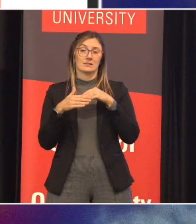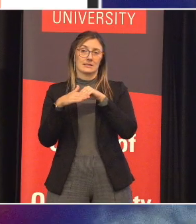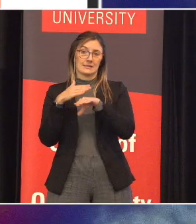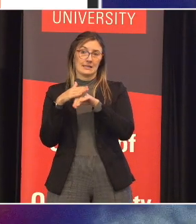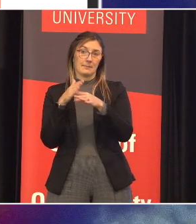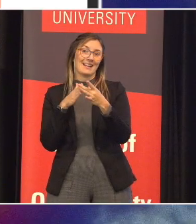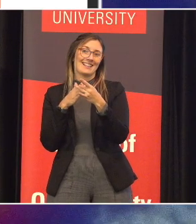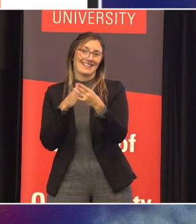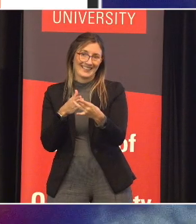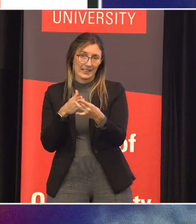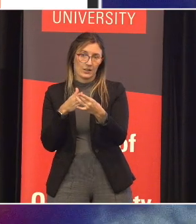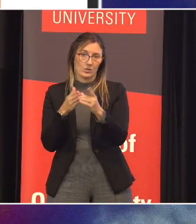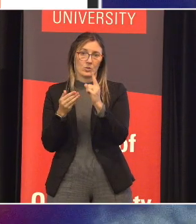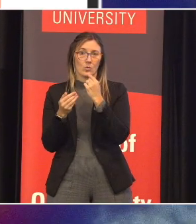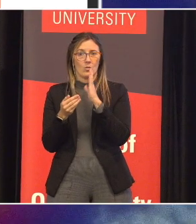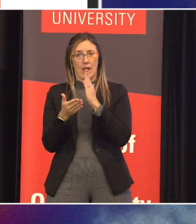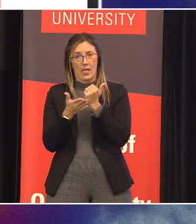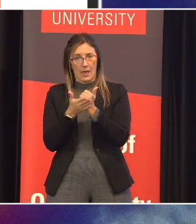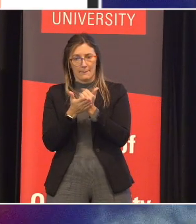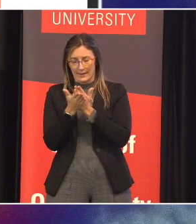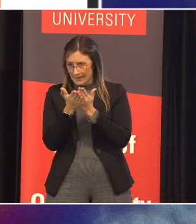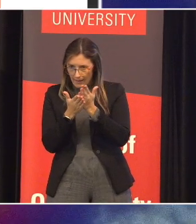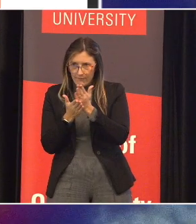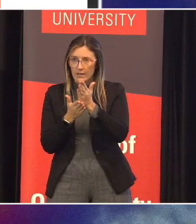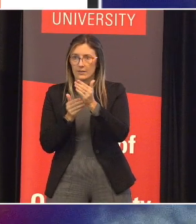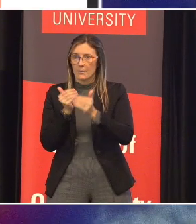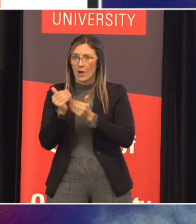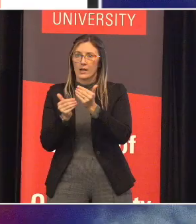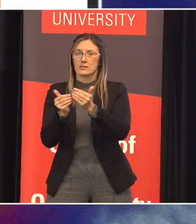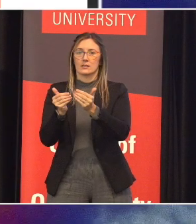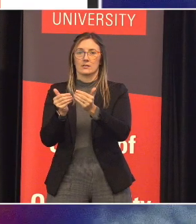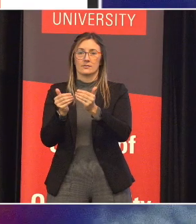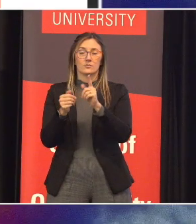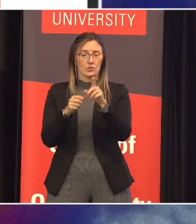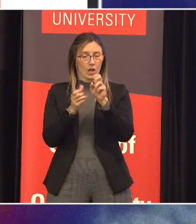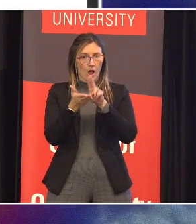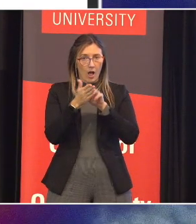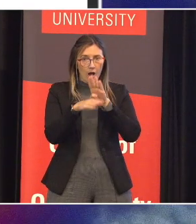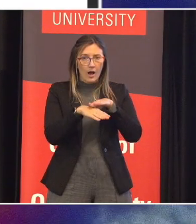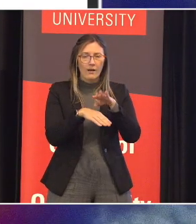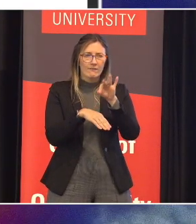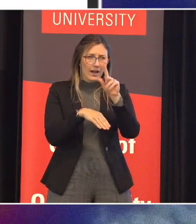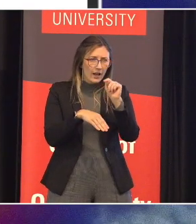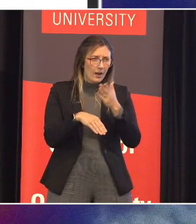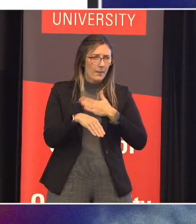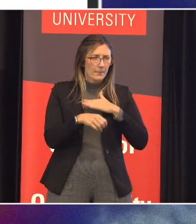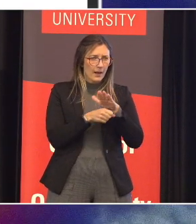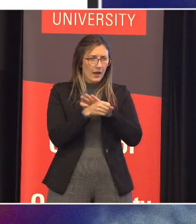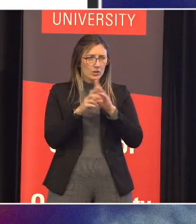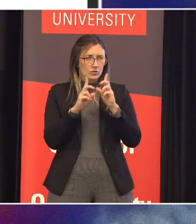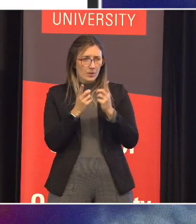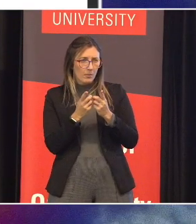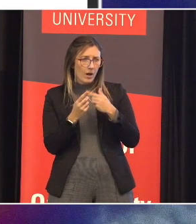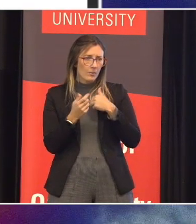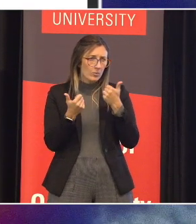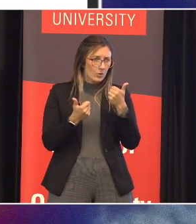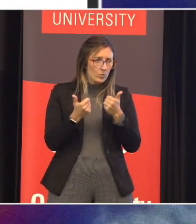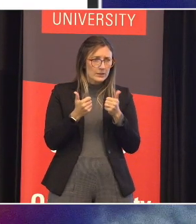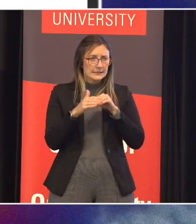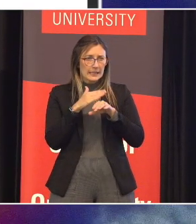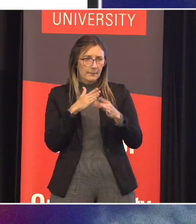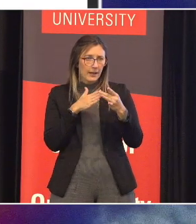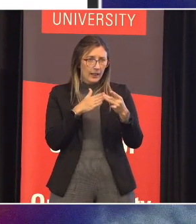help them navigate this process. So you can log in, find your digital accessibility lead, and ask them questions as well.